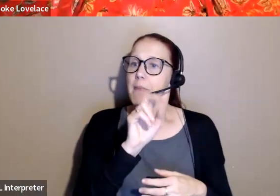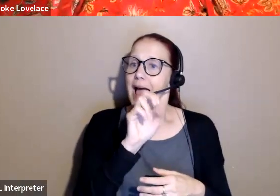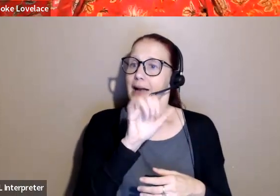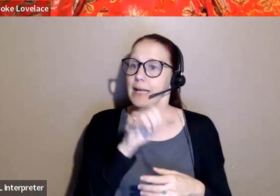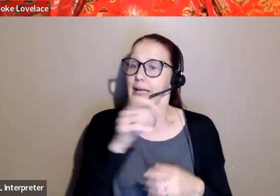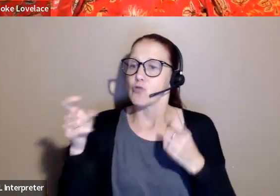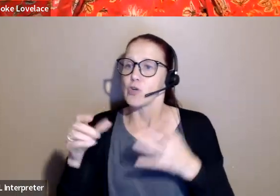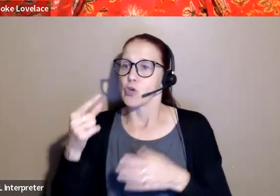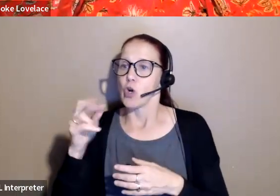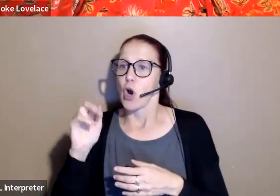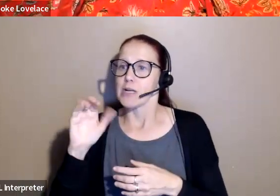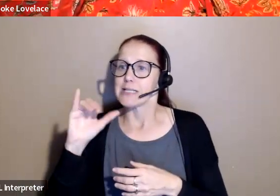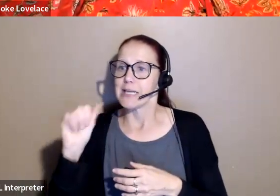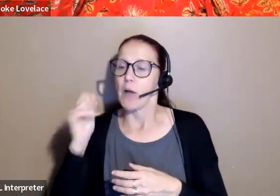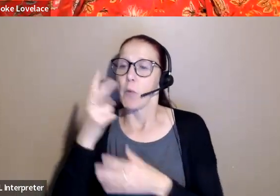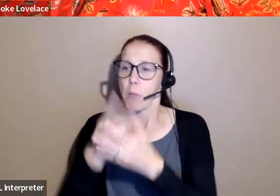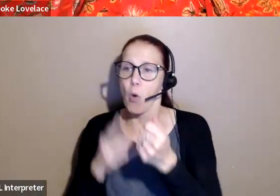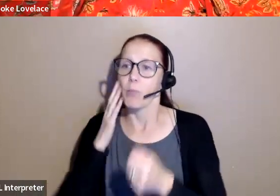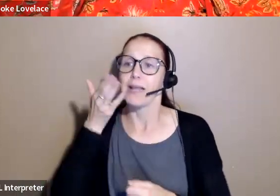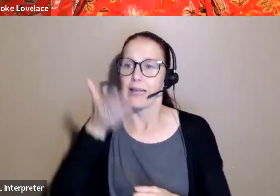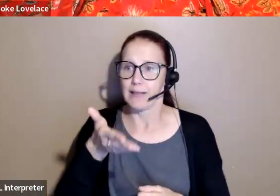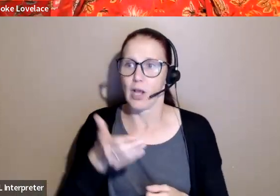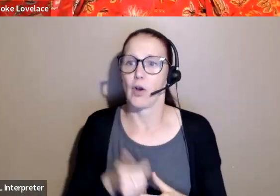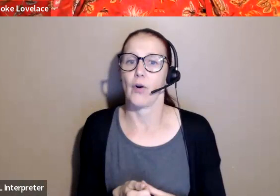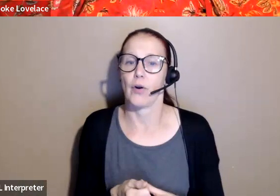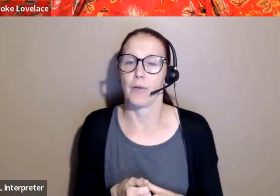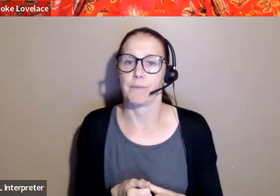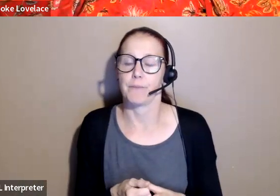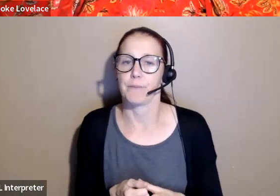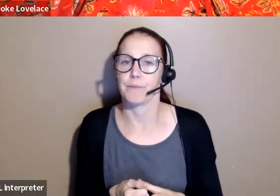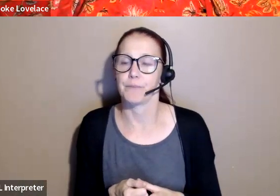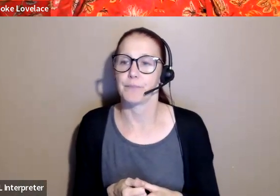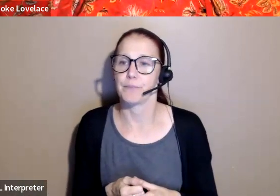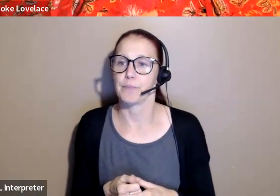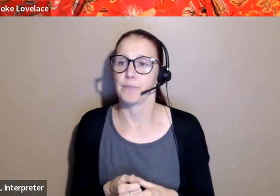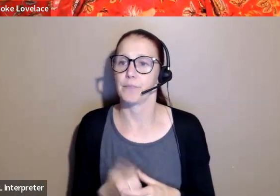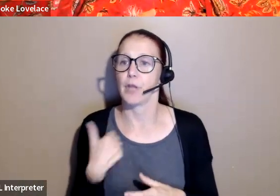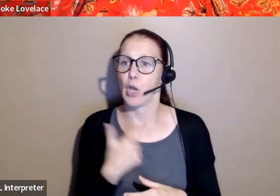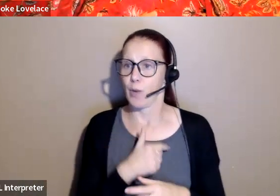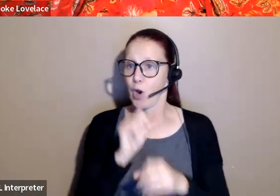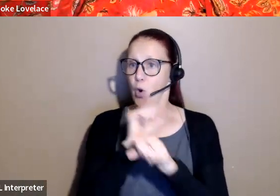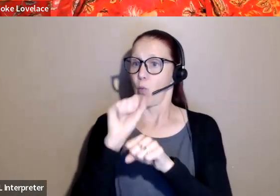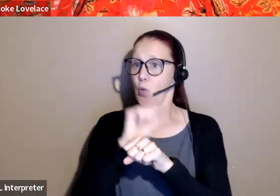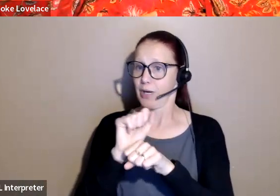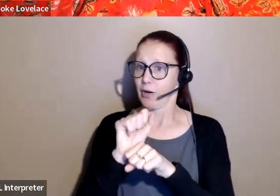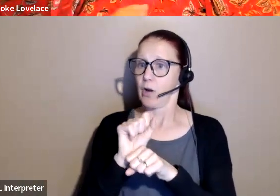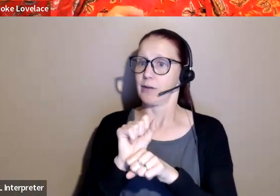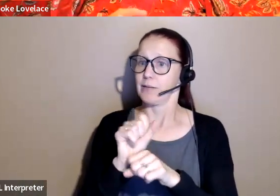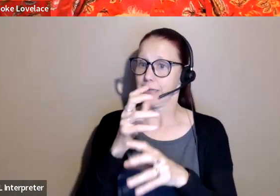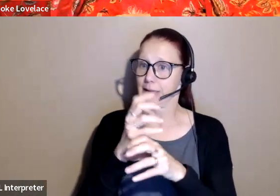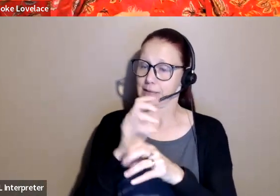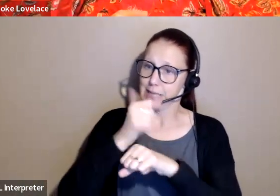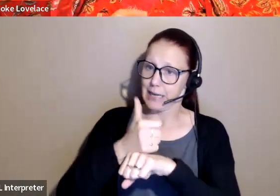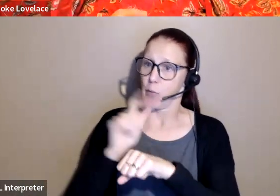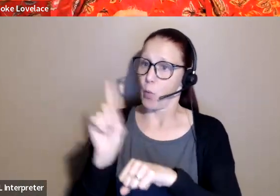are going to be there, and we are working on getting our locations